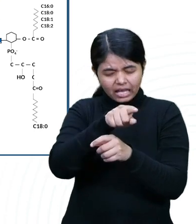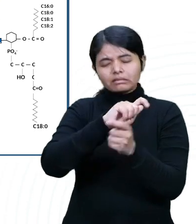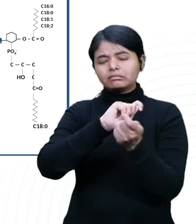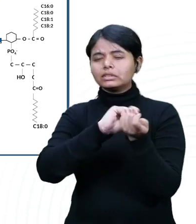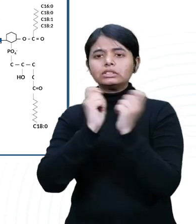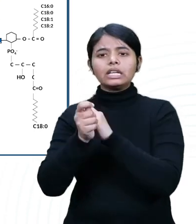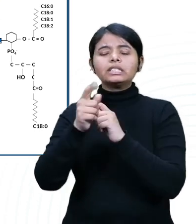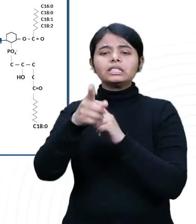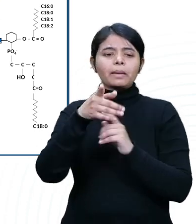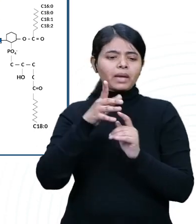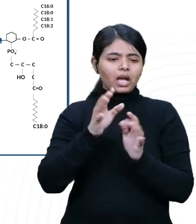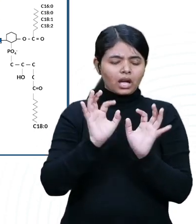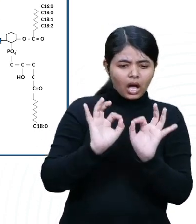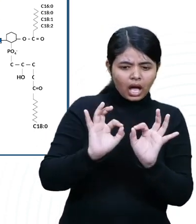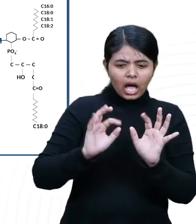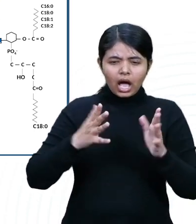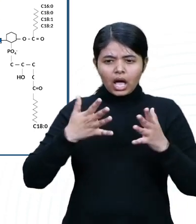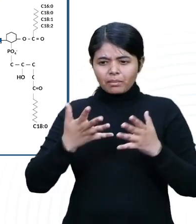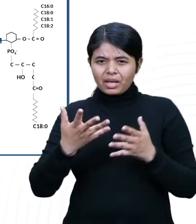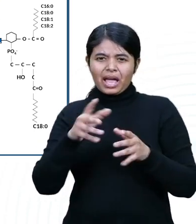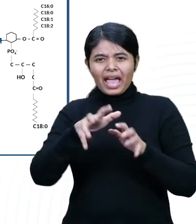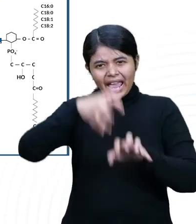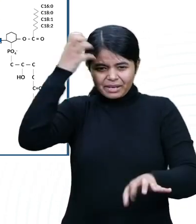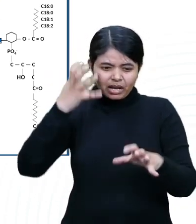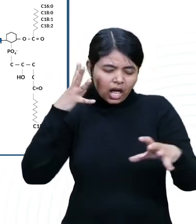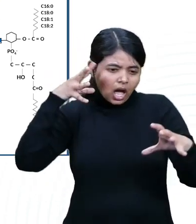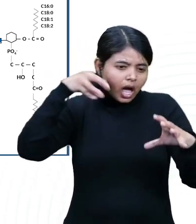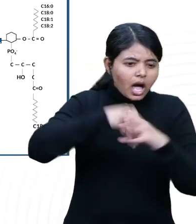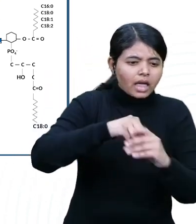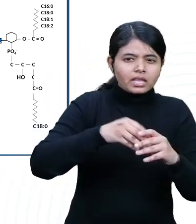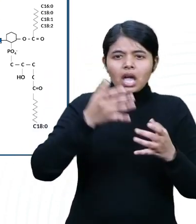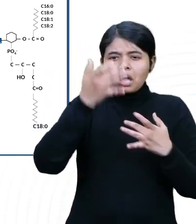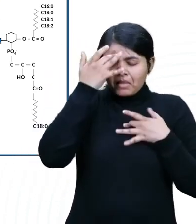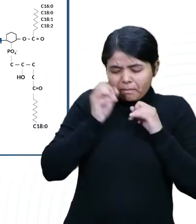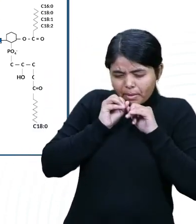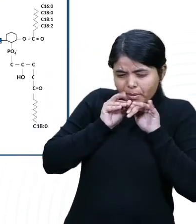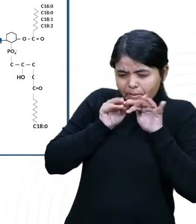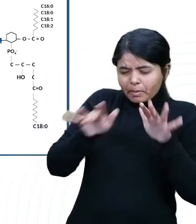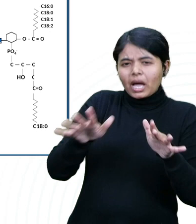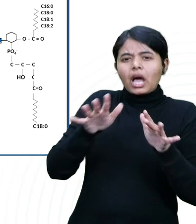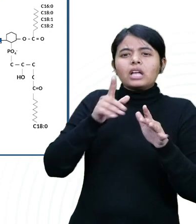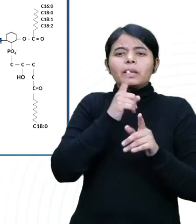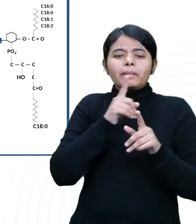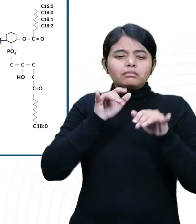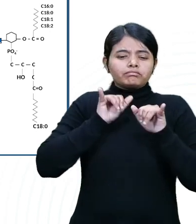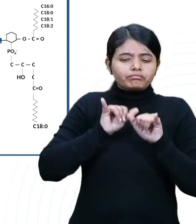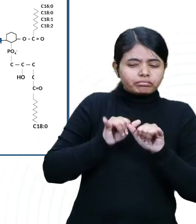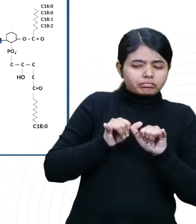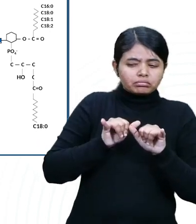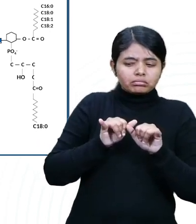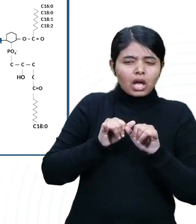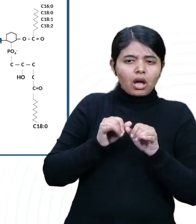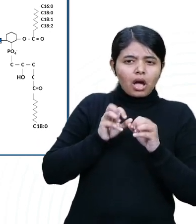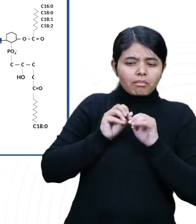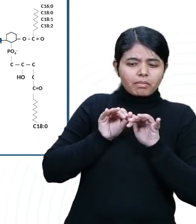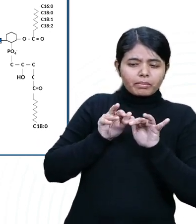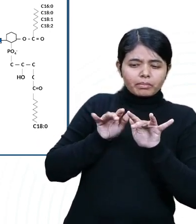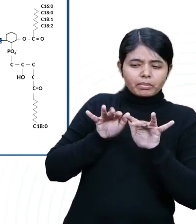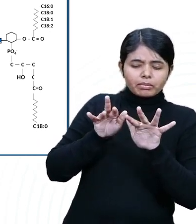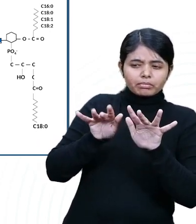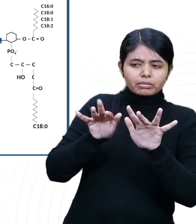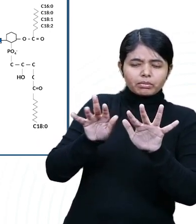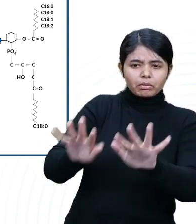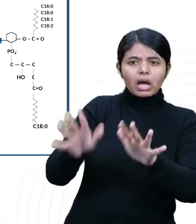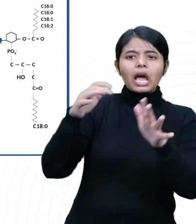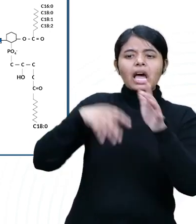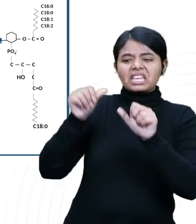glycoprotein. VSGs have a diacyl glycerol lipid backbone and they have a less complicated glycan side chain. VSGs